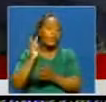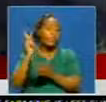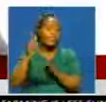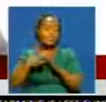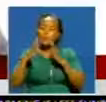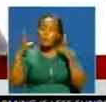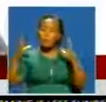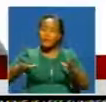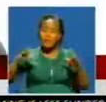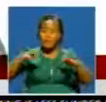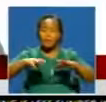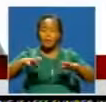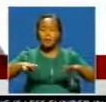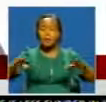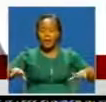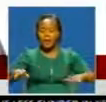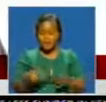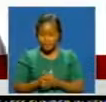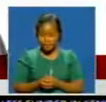hay produced in Narok.